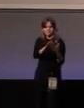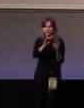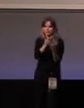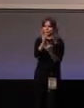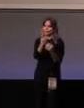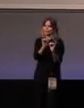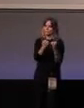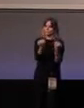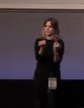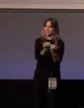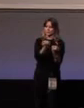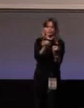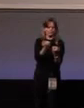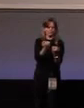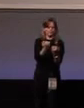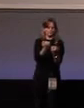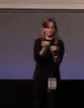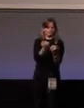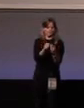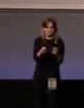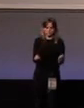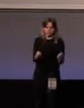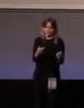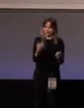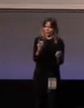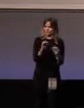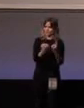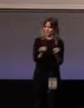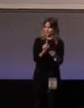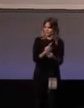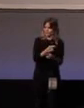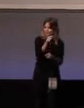brochure inteelt olie zo gunstig er niks